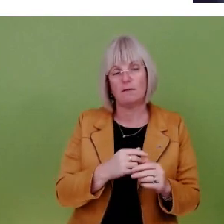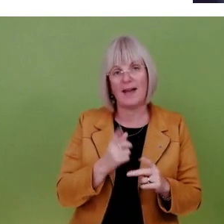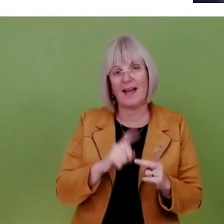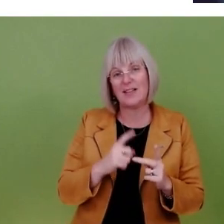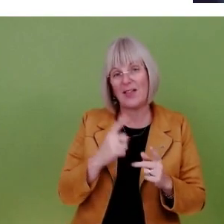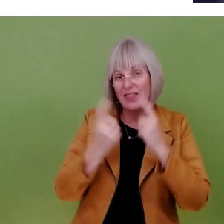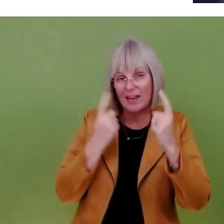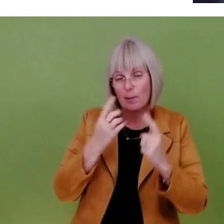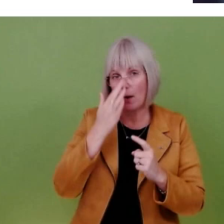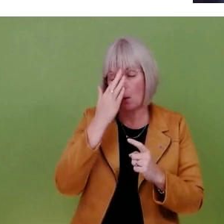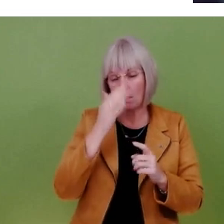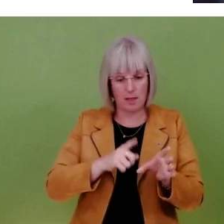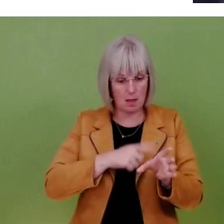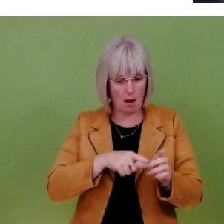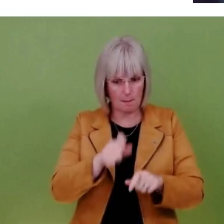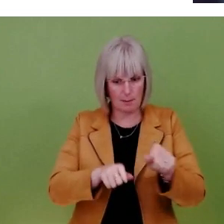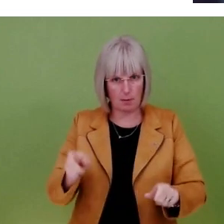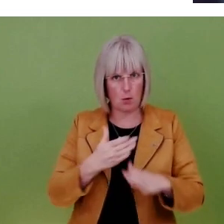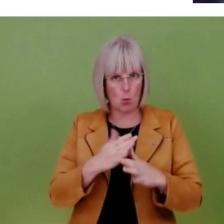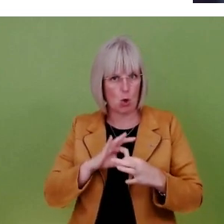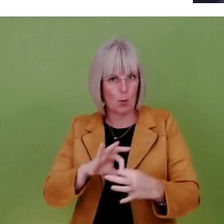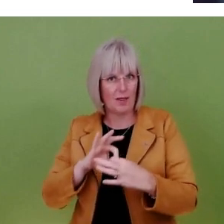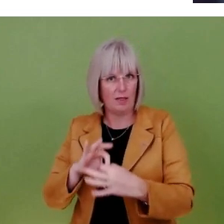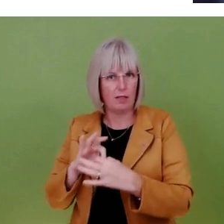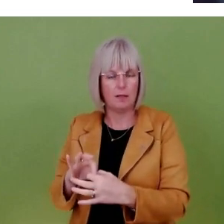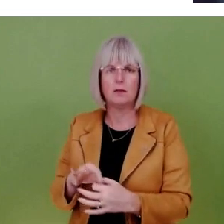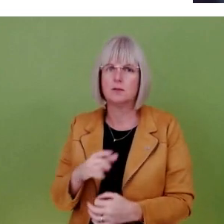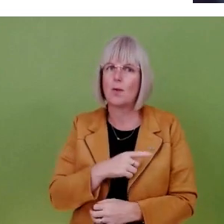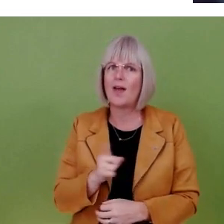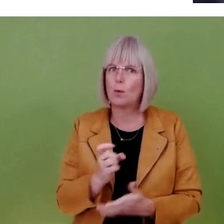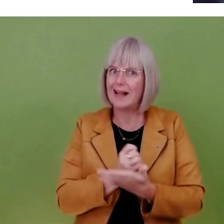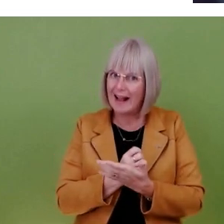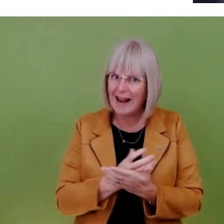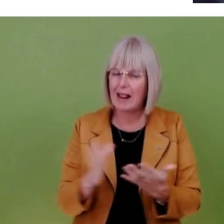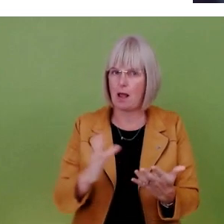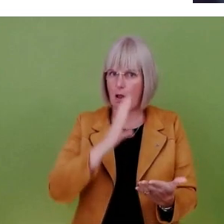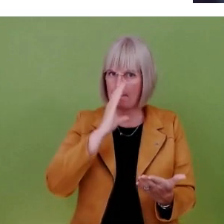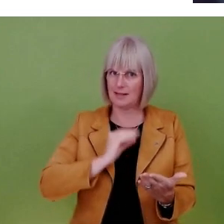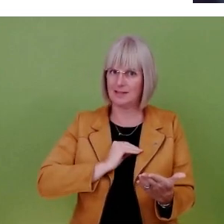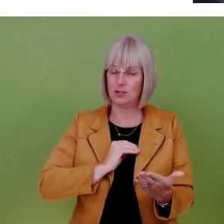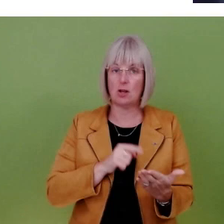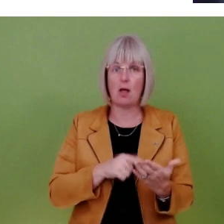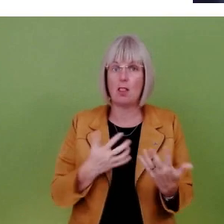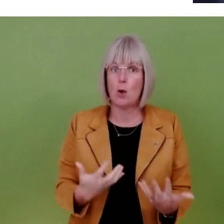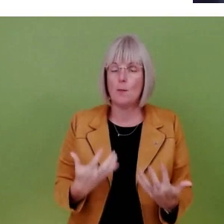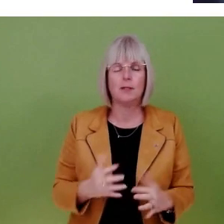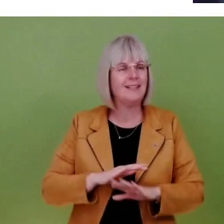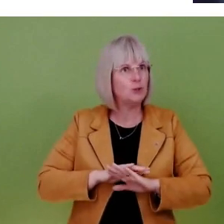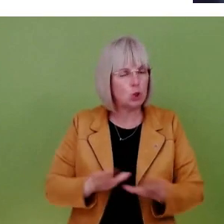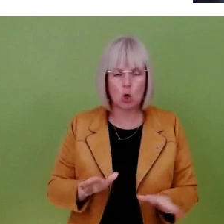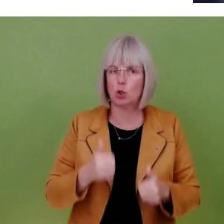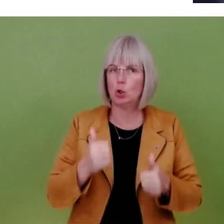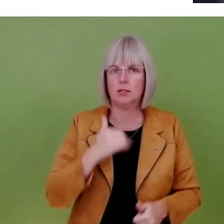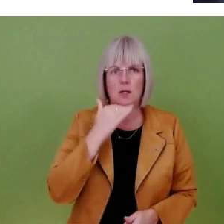serve. It's a real problem, and a very clear message from our students that it is not currently good enough. So what's